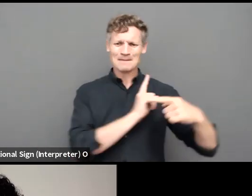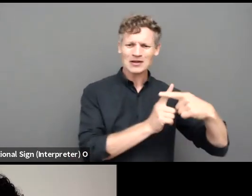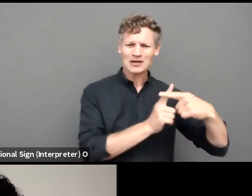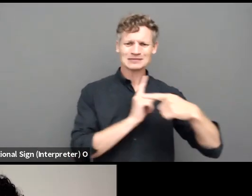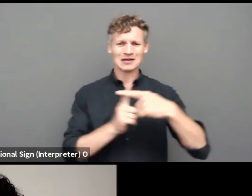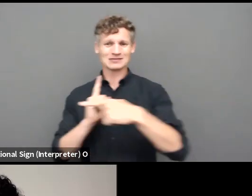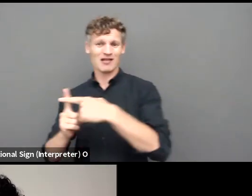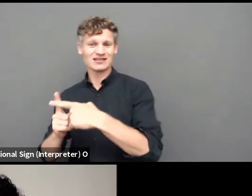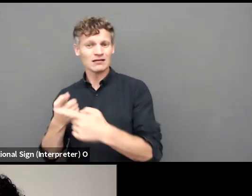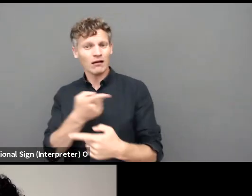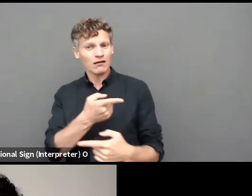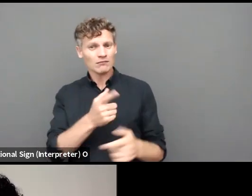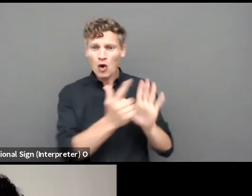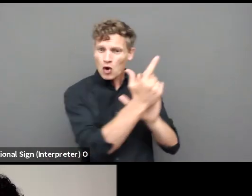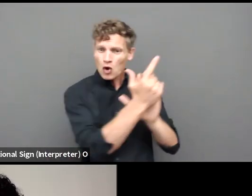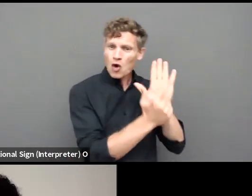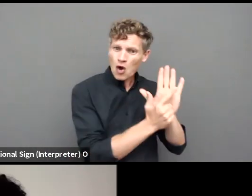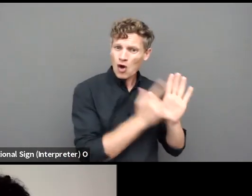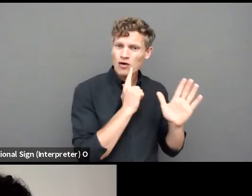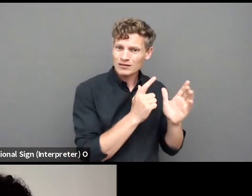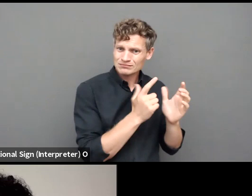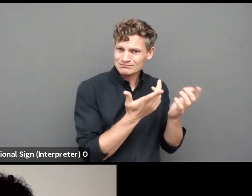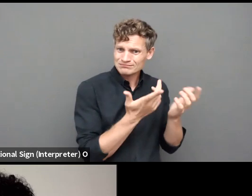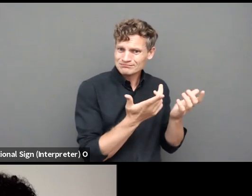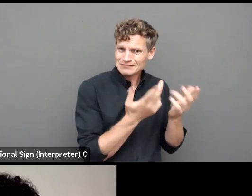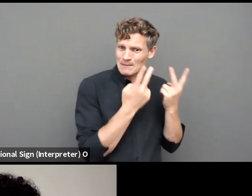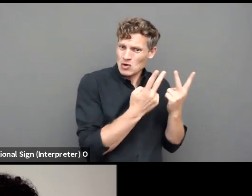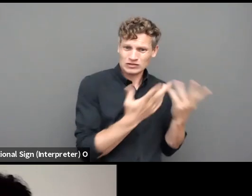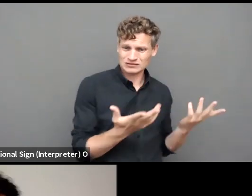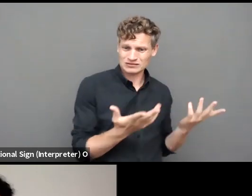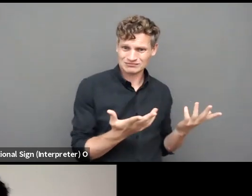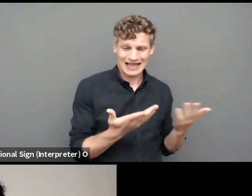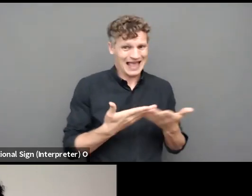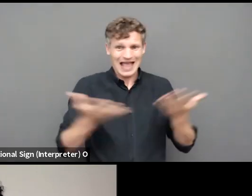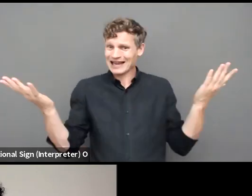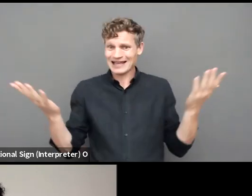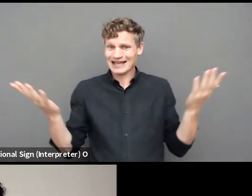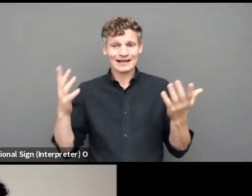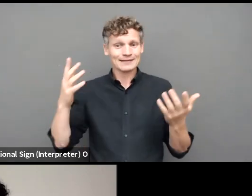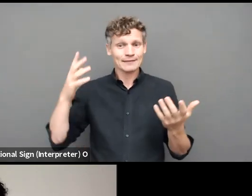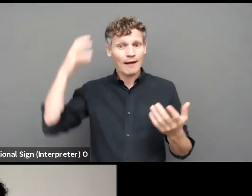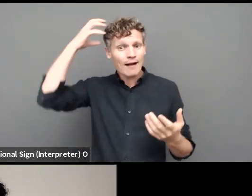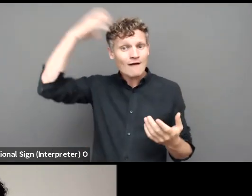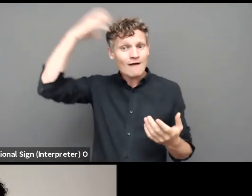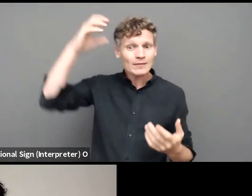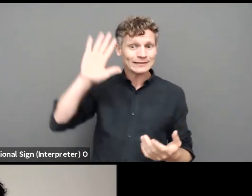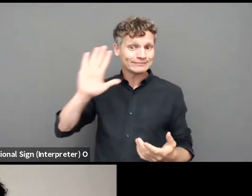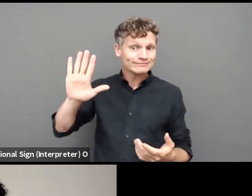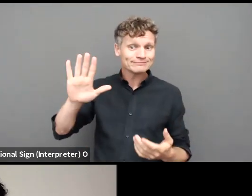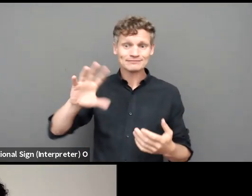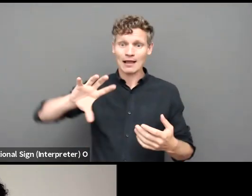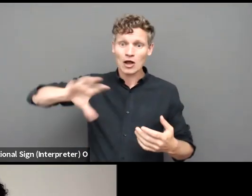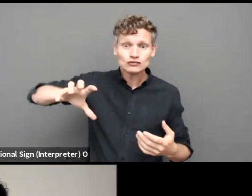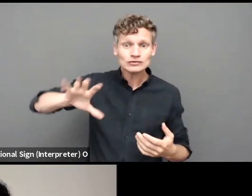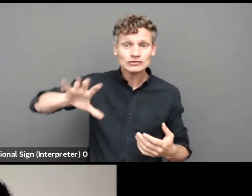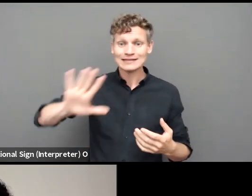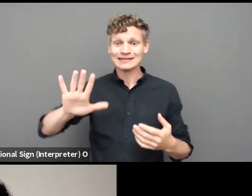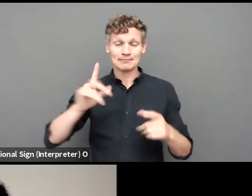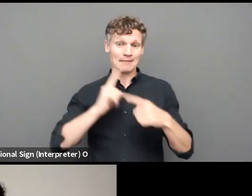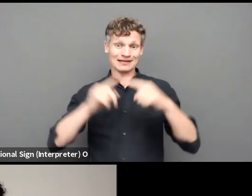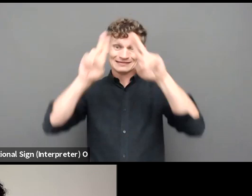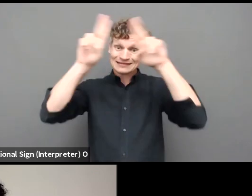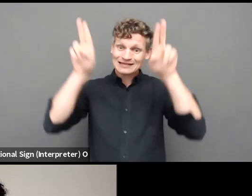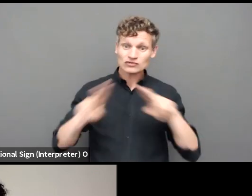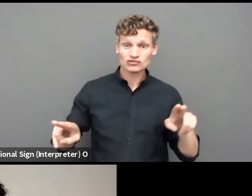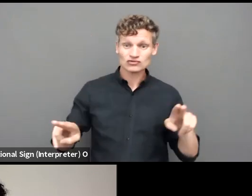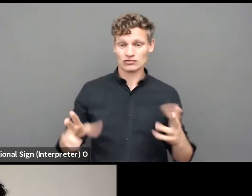that legislation, national and international, but obviously not enough. Most of our member states in the ILO have a